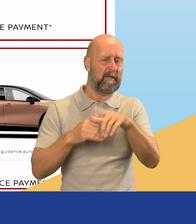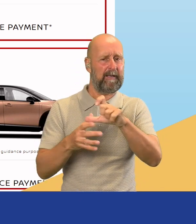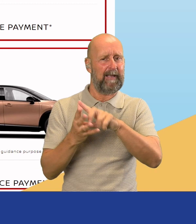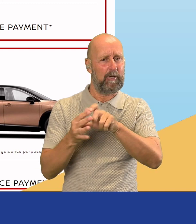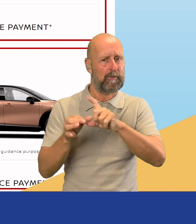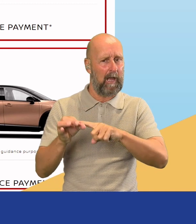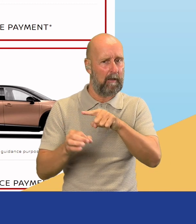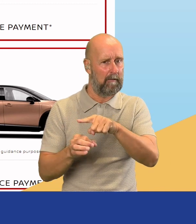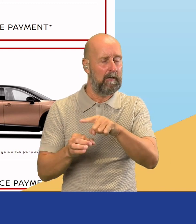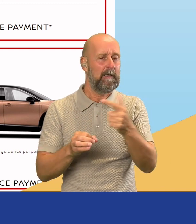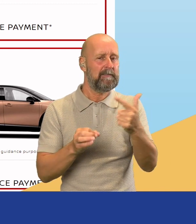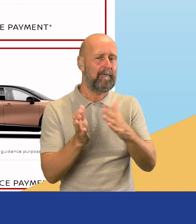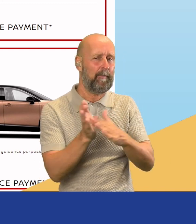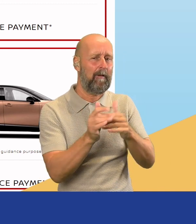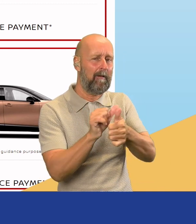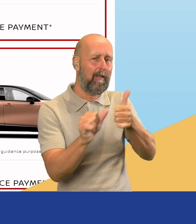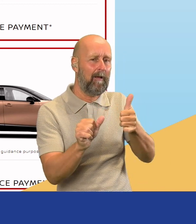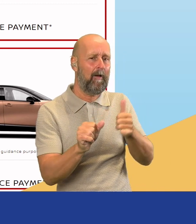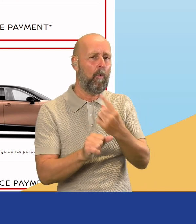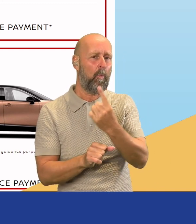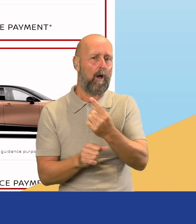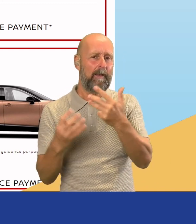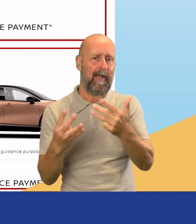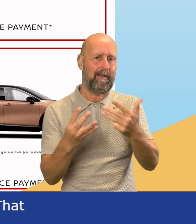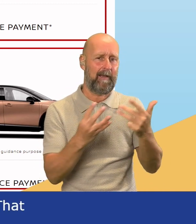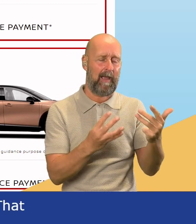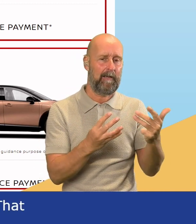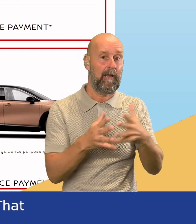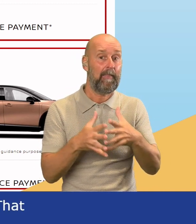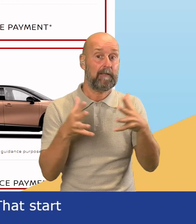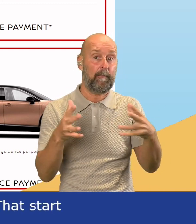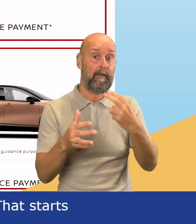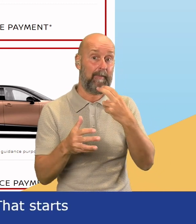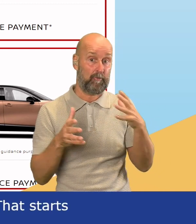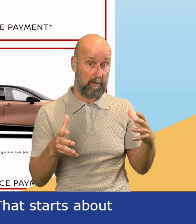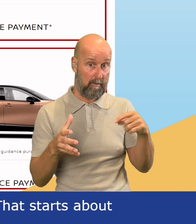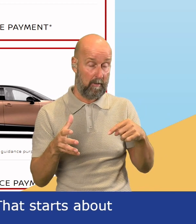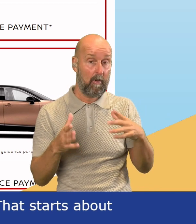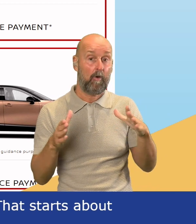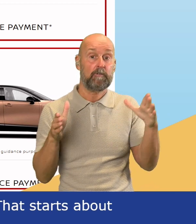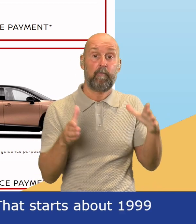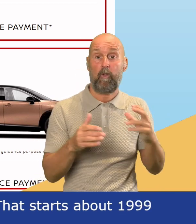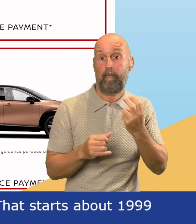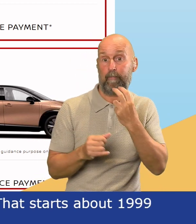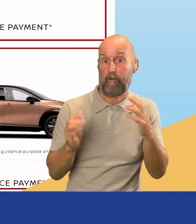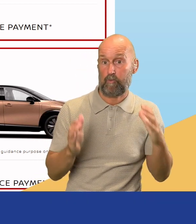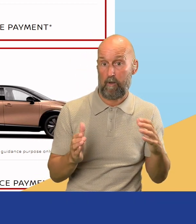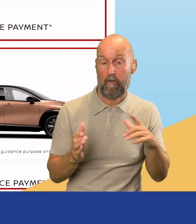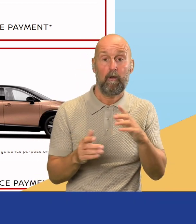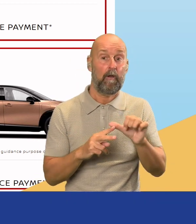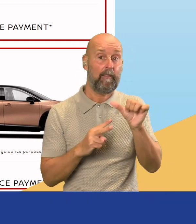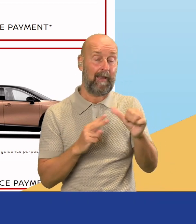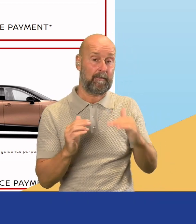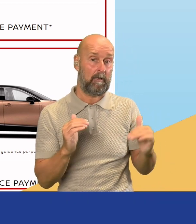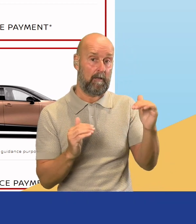longer, and that starts at about $1,999 for a big battery Engage, or for a slightly smaller battery, you can have the next grade up,